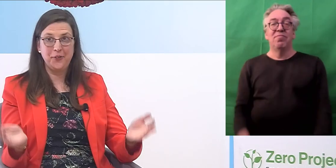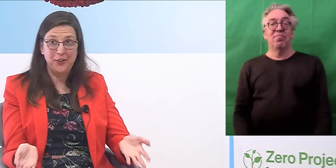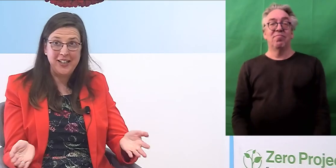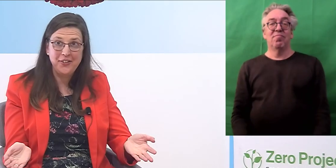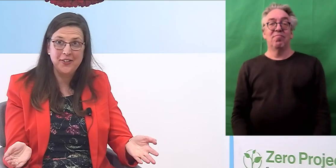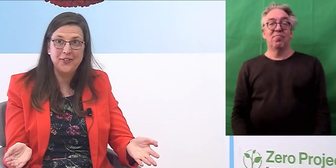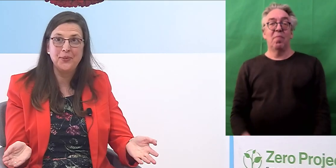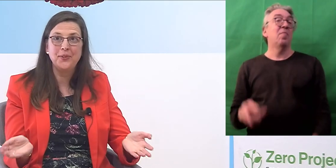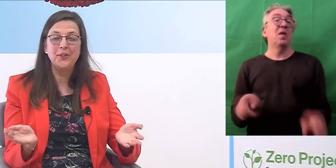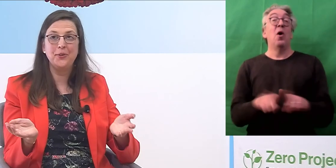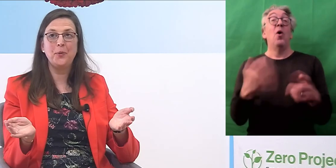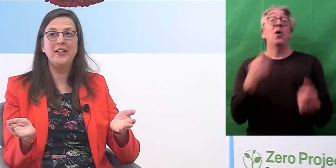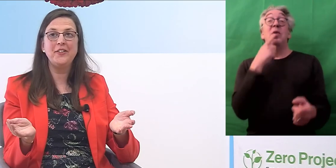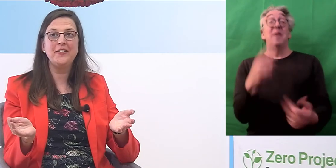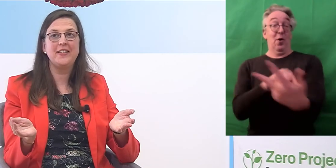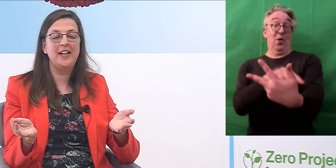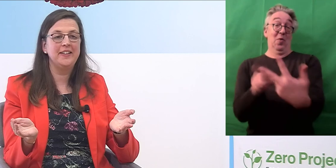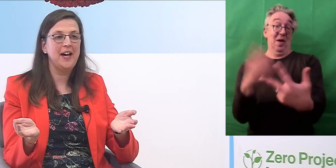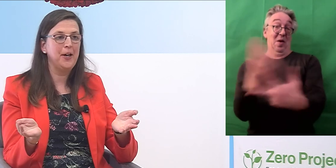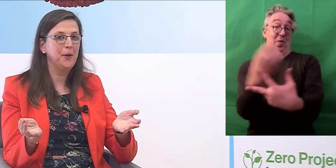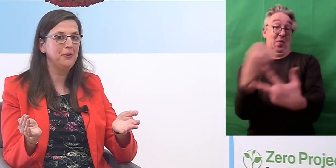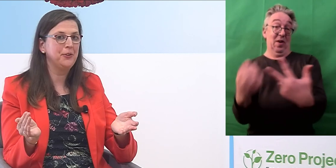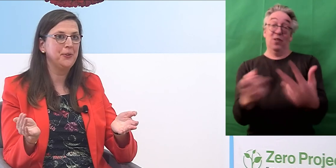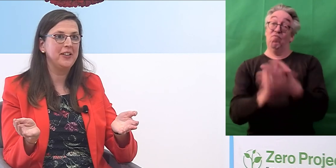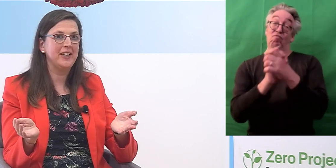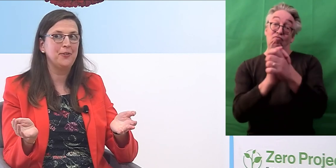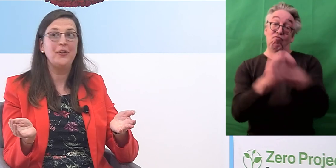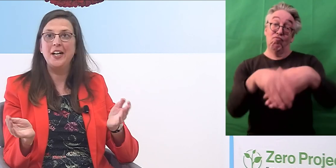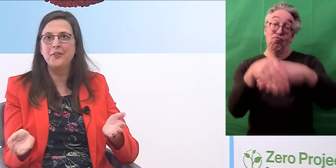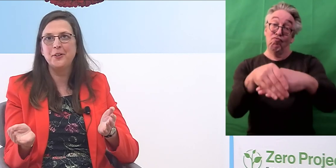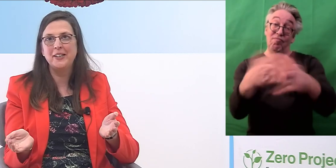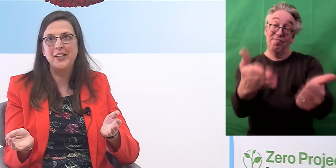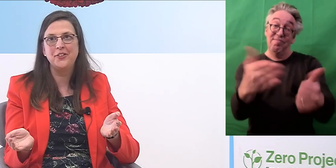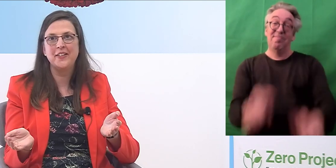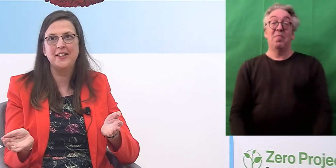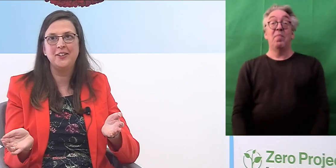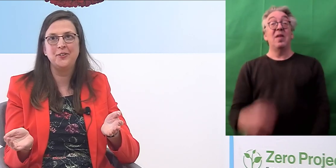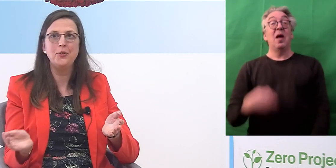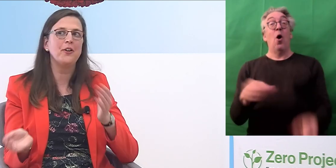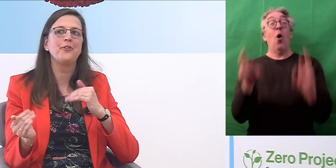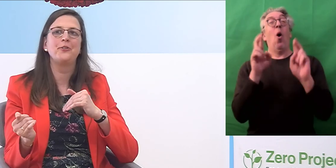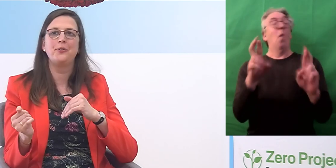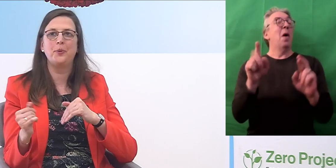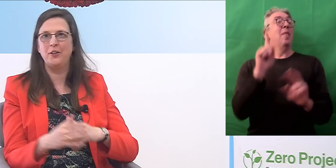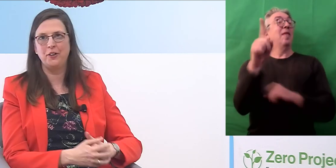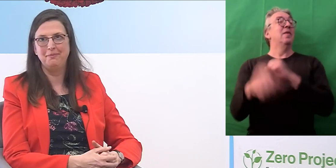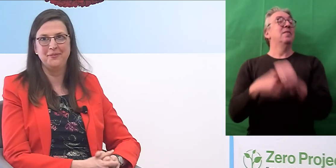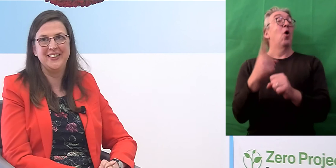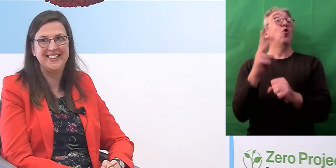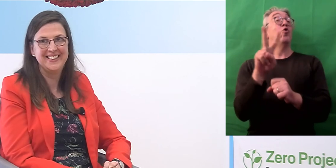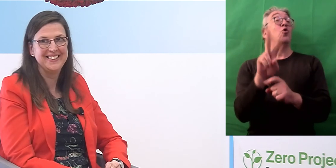say congratulations to the winners, and I hope to get 300 nominations in